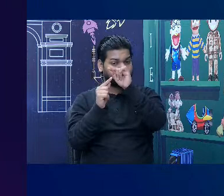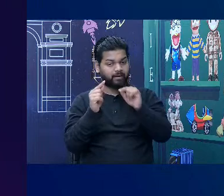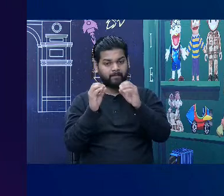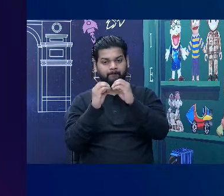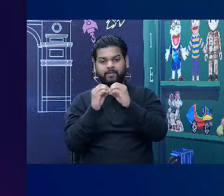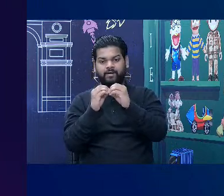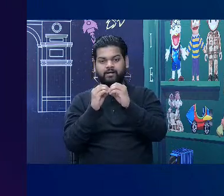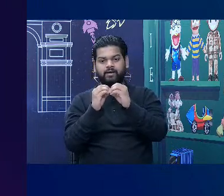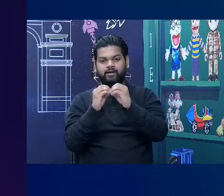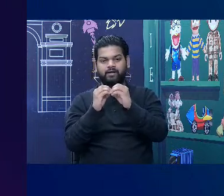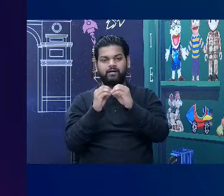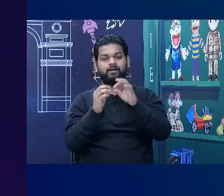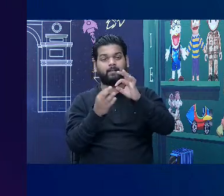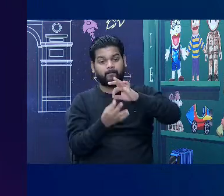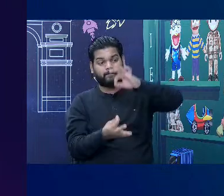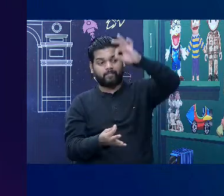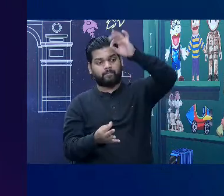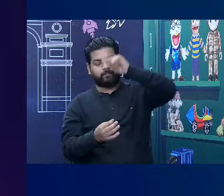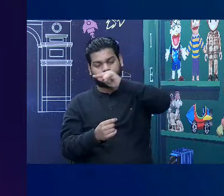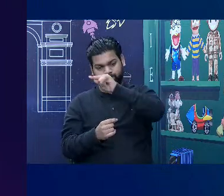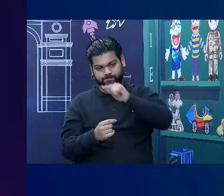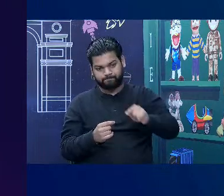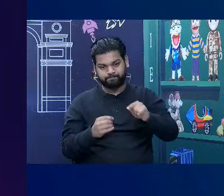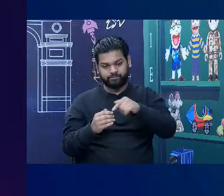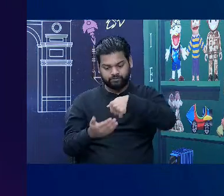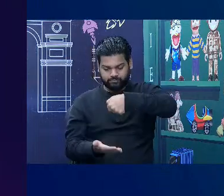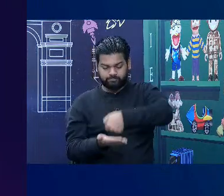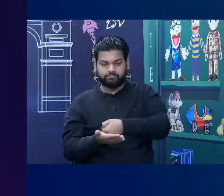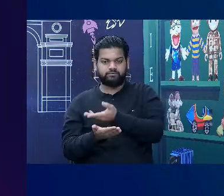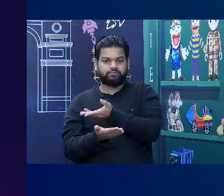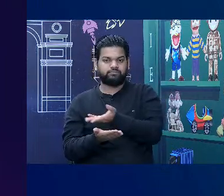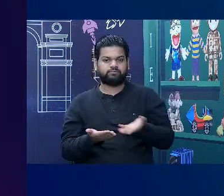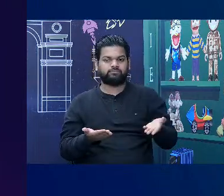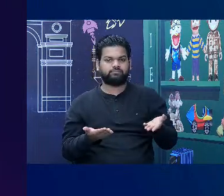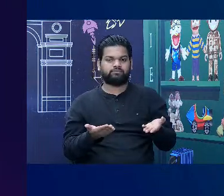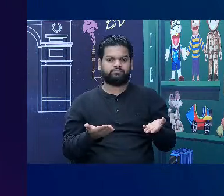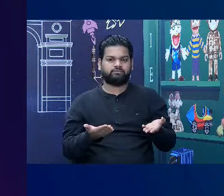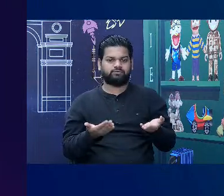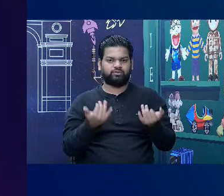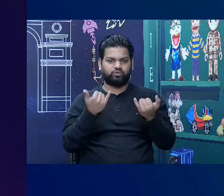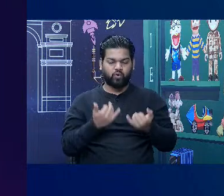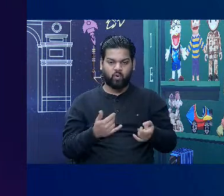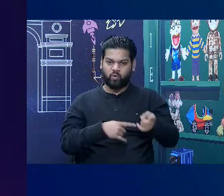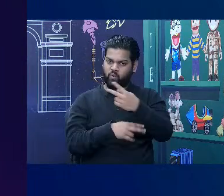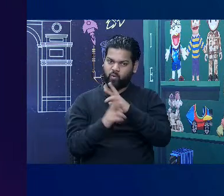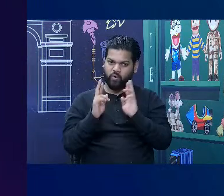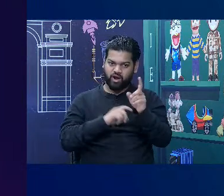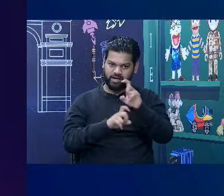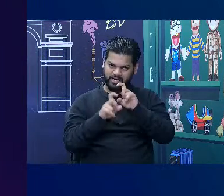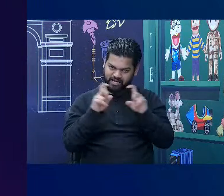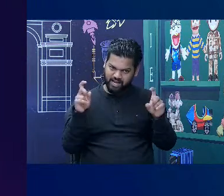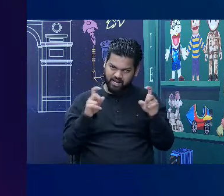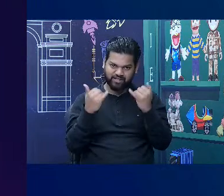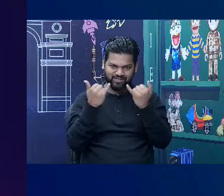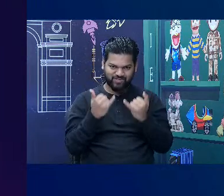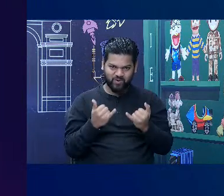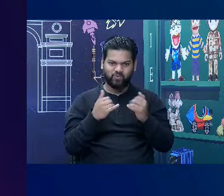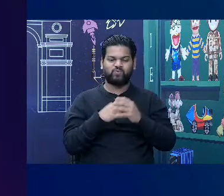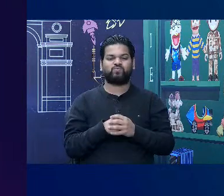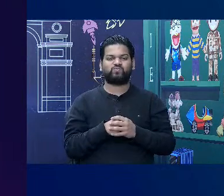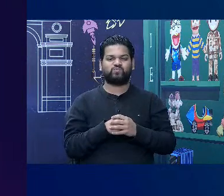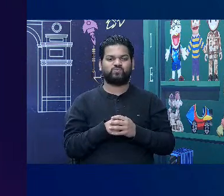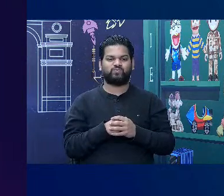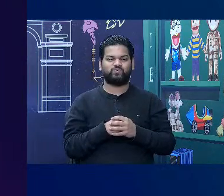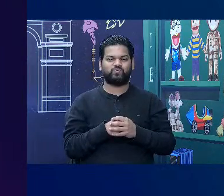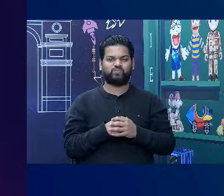Yes, ma'am. Pandit Badri Prasad Har Har Bole. Right. Now after understanding this, let us see the